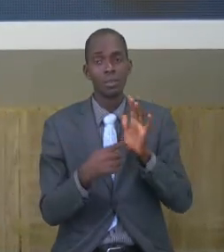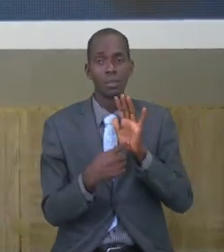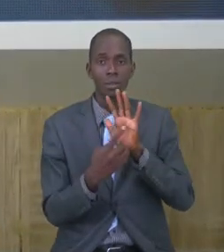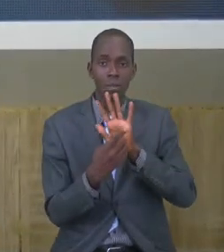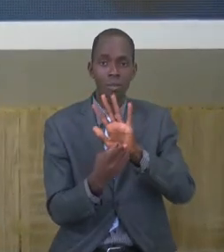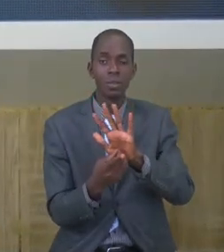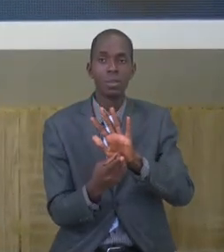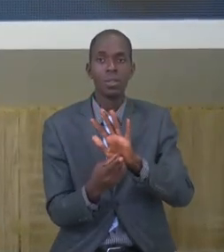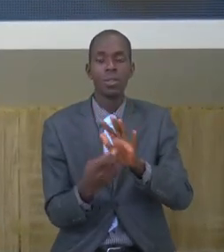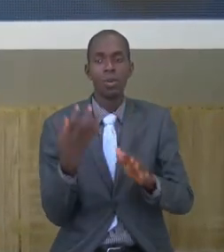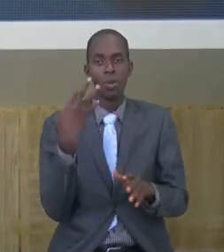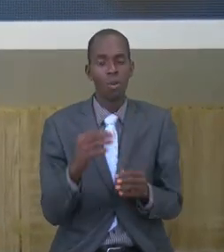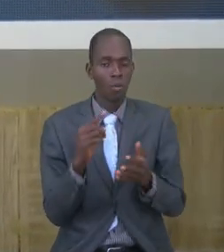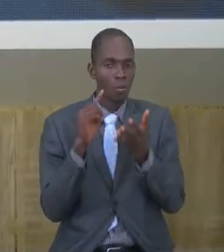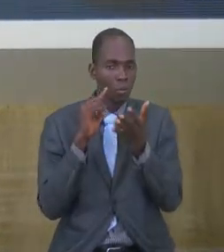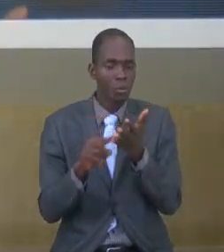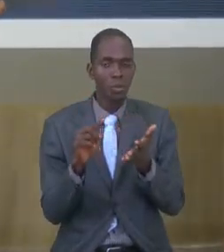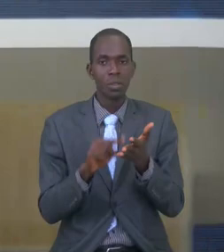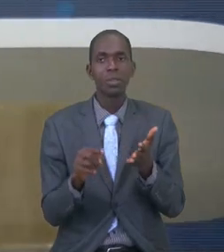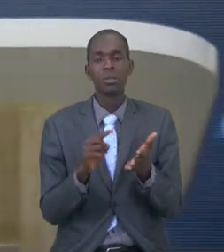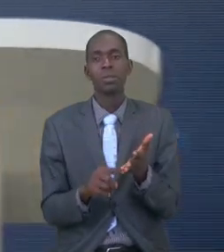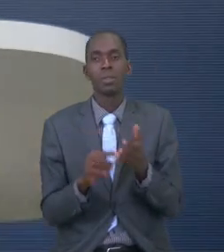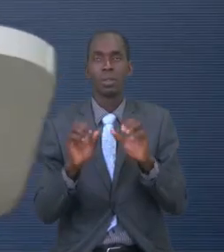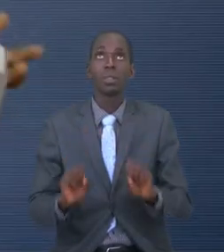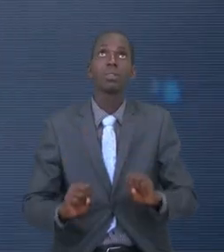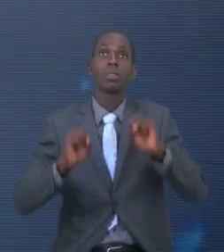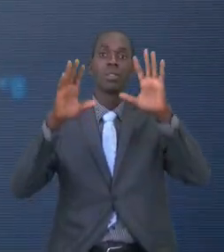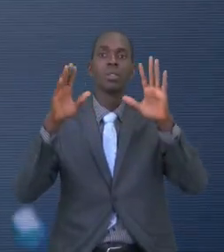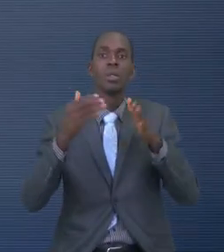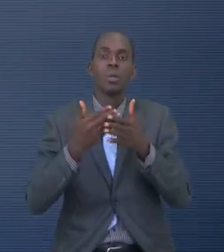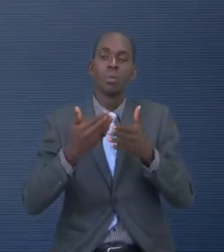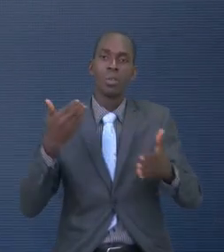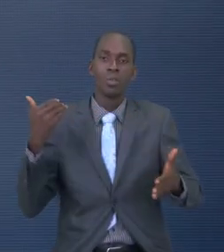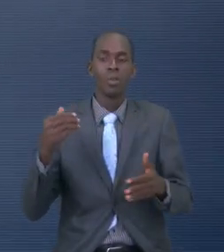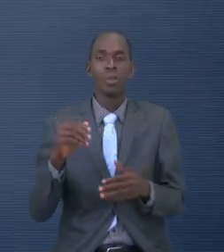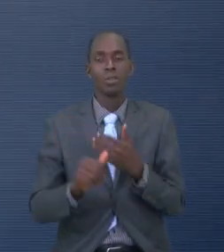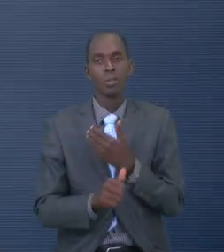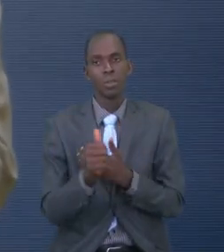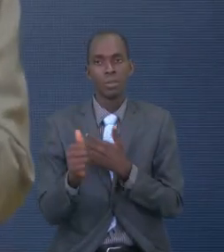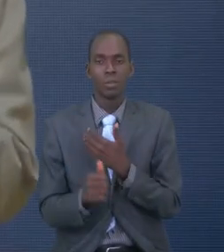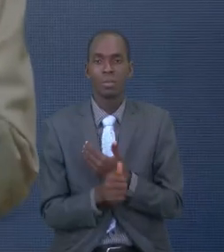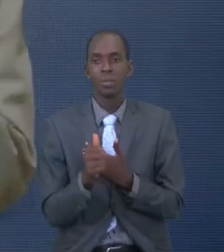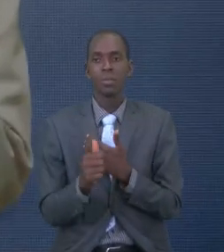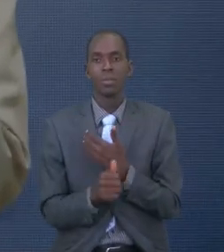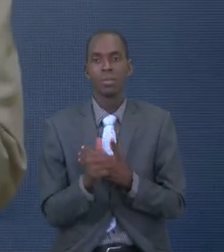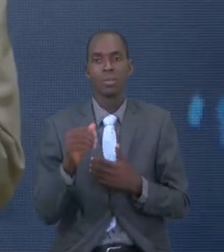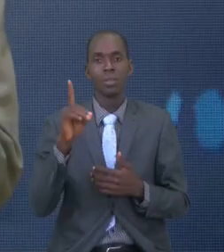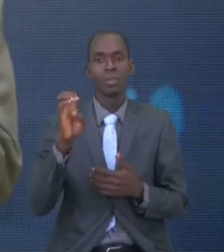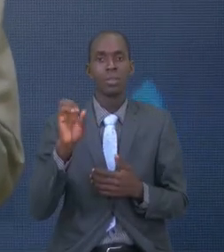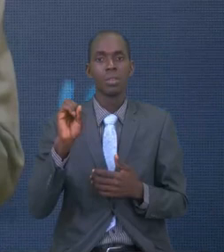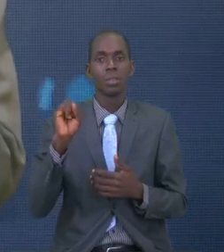notable dedication before notorious despots.